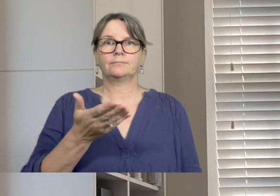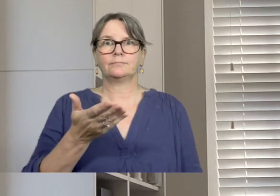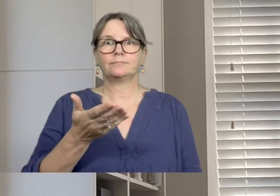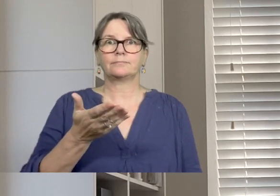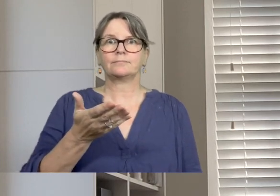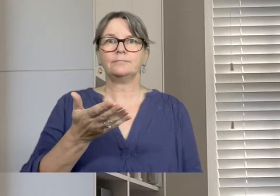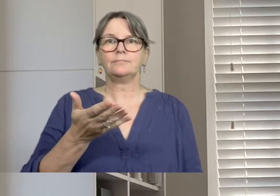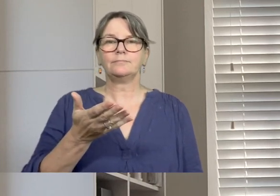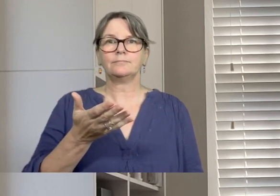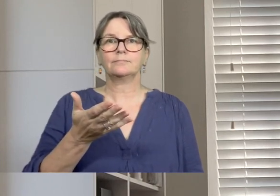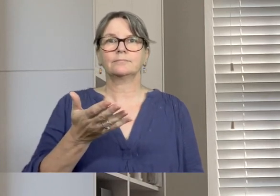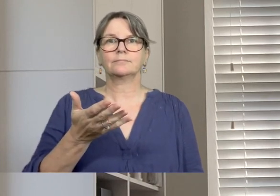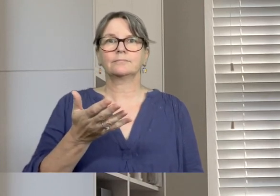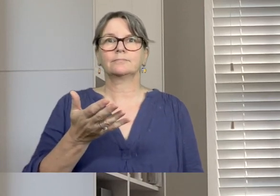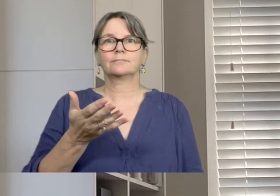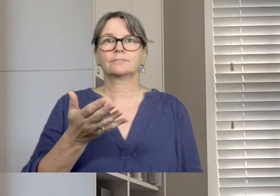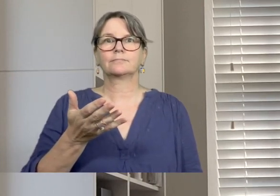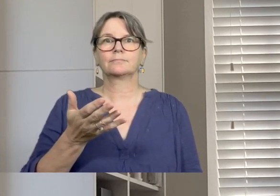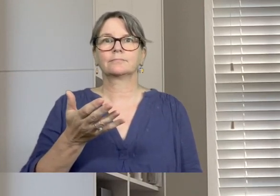And the same.